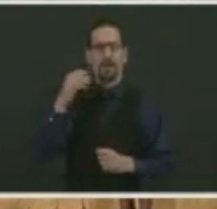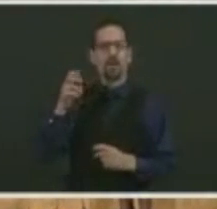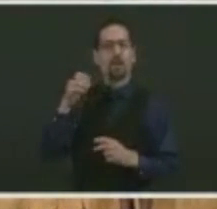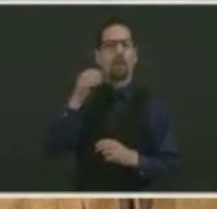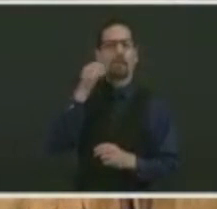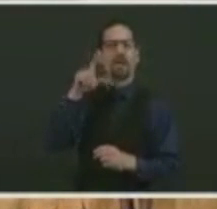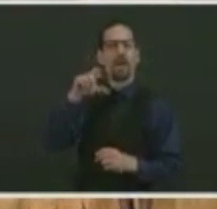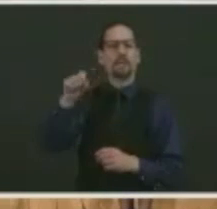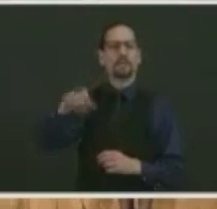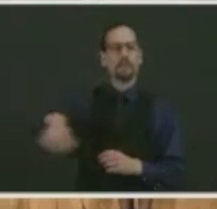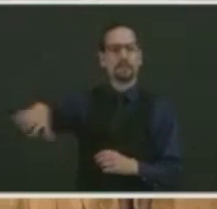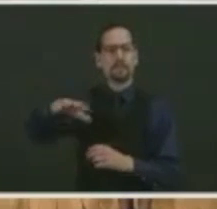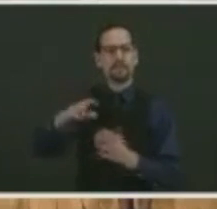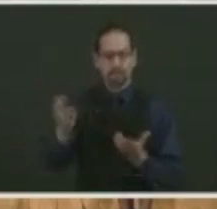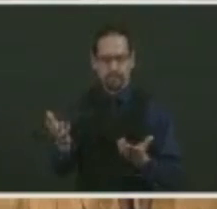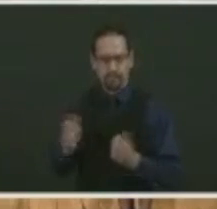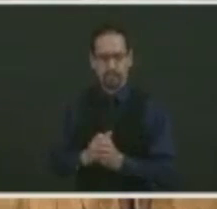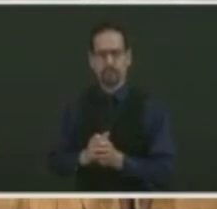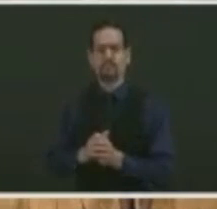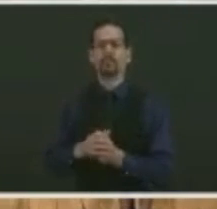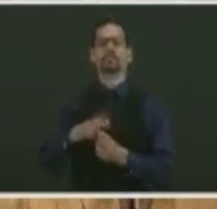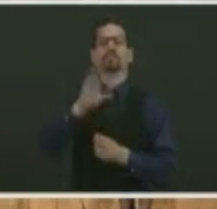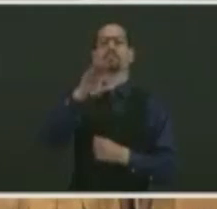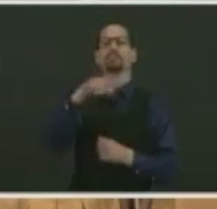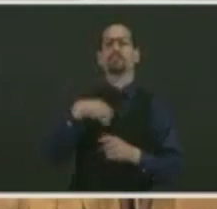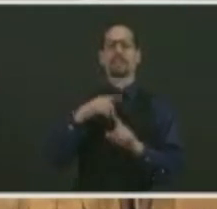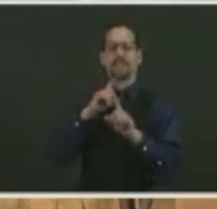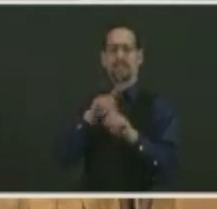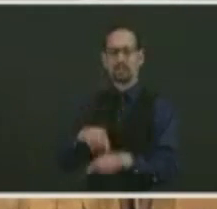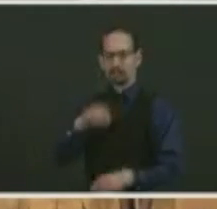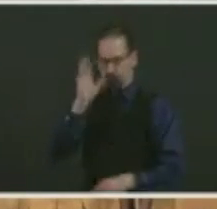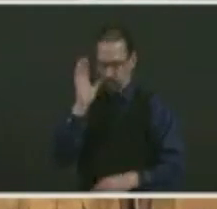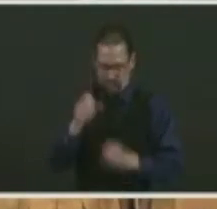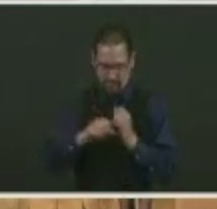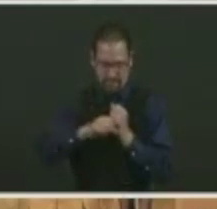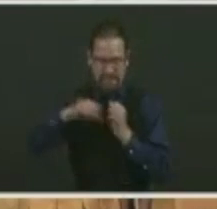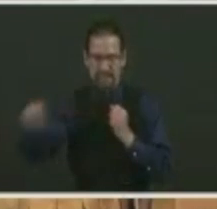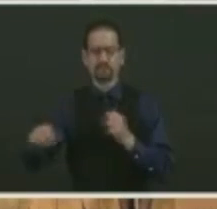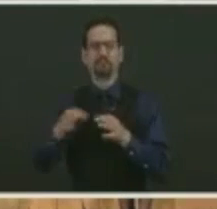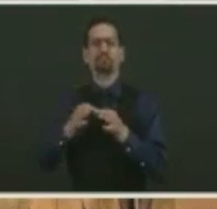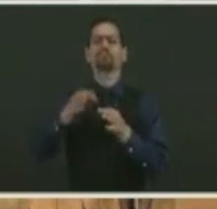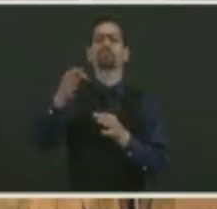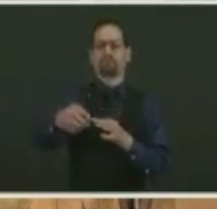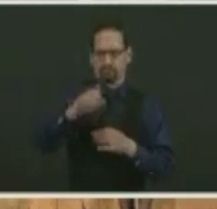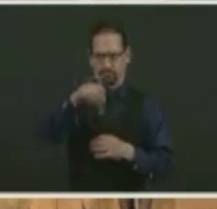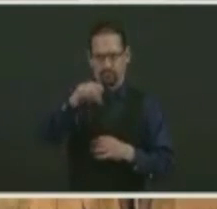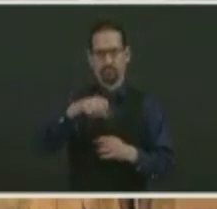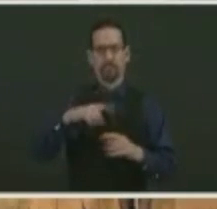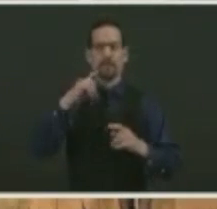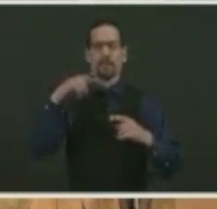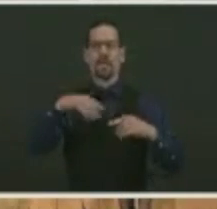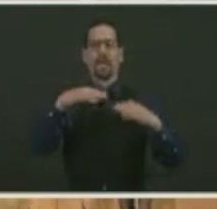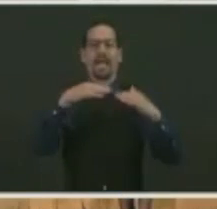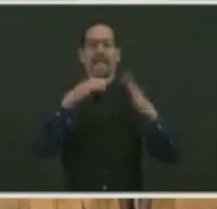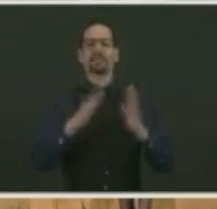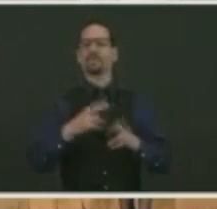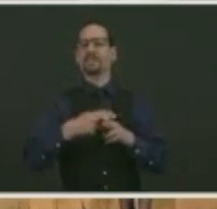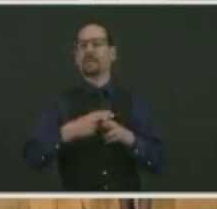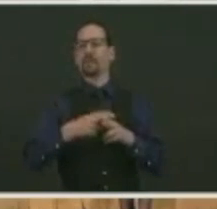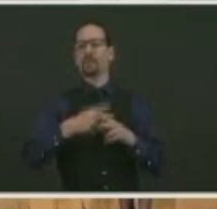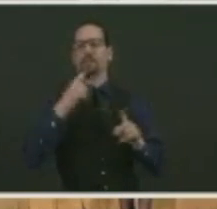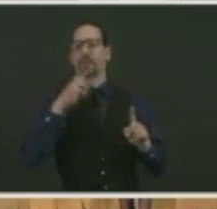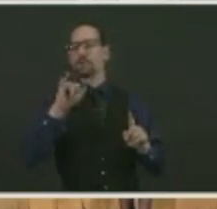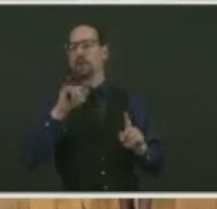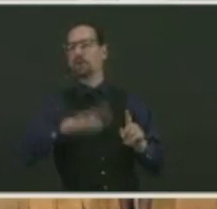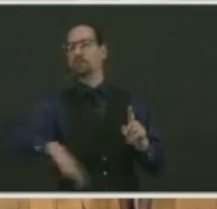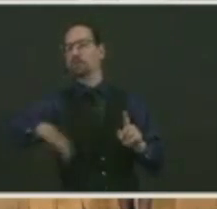Yes, the program that we've had in place for temporary housing for Rhode Islanders experiencing